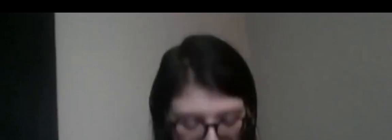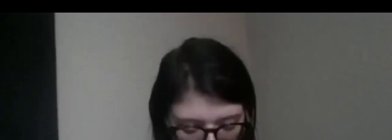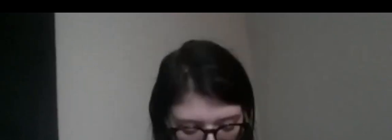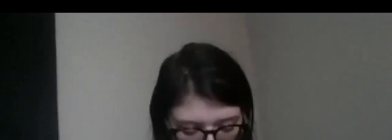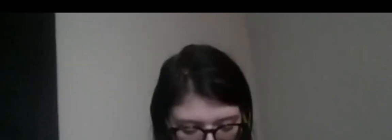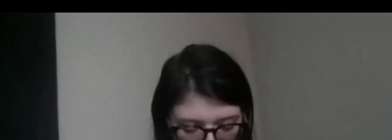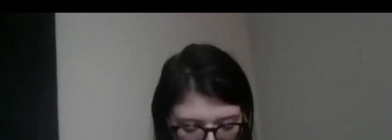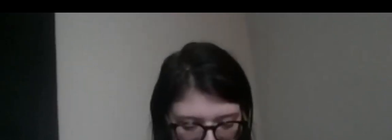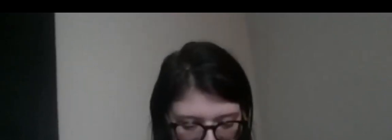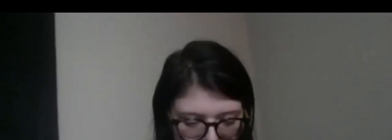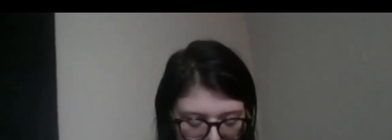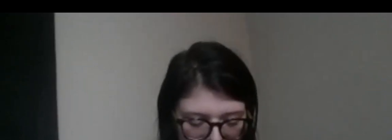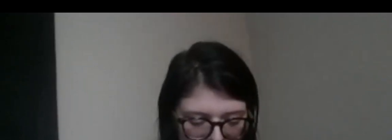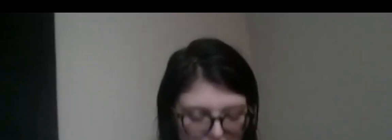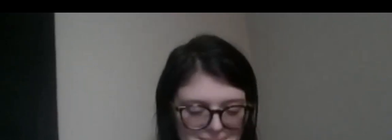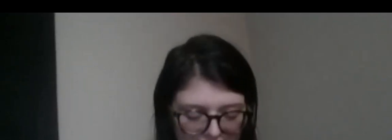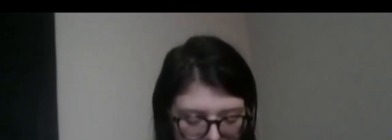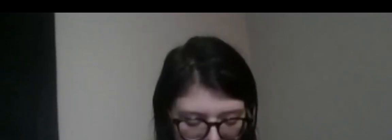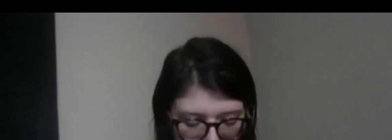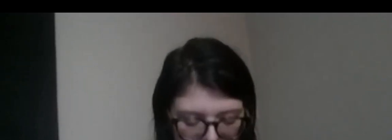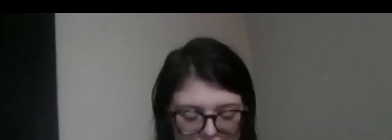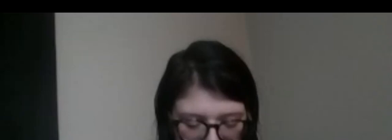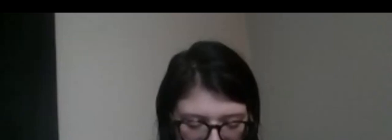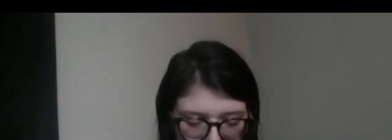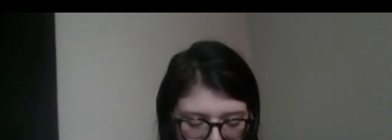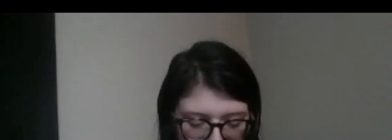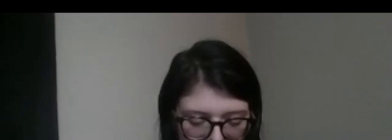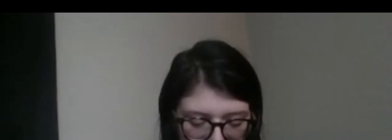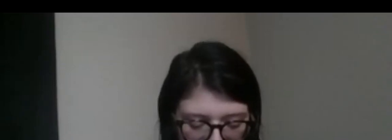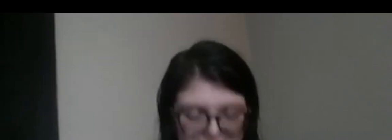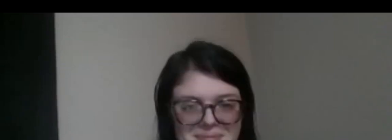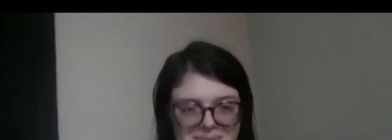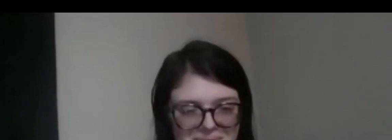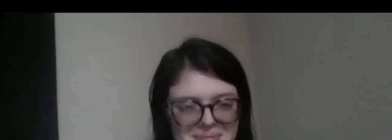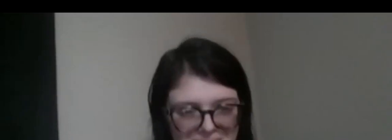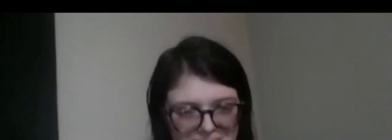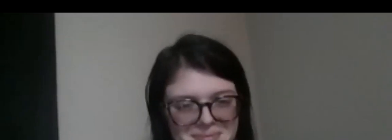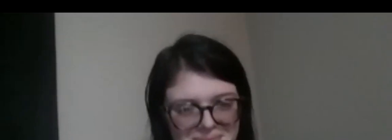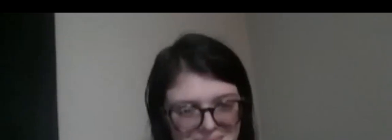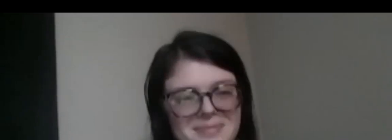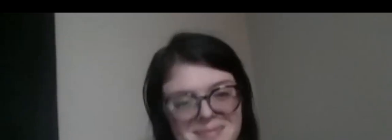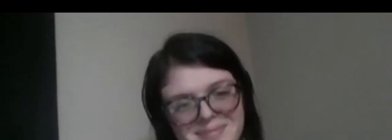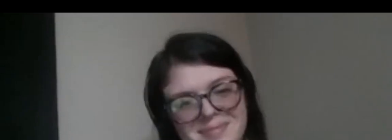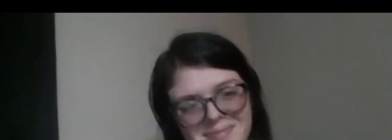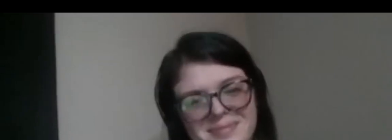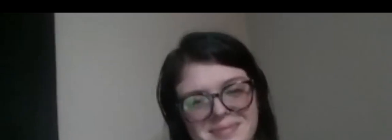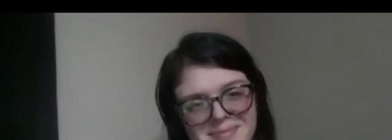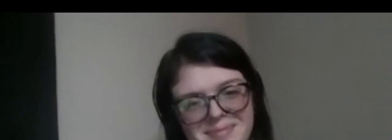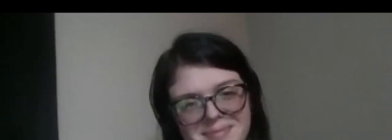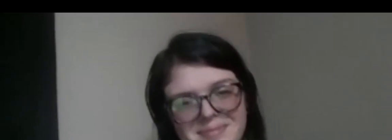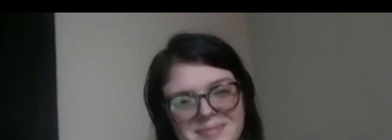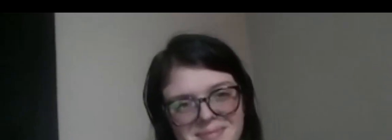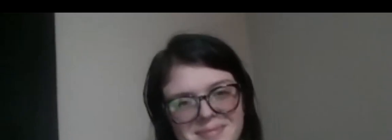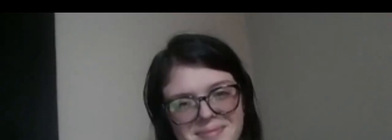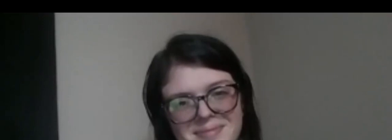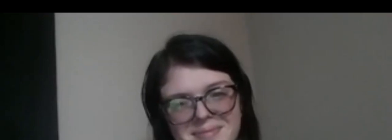guess I will start by my description, which is that I'm a light-skinned Hispanic woman with long, wavy brown hair. I see that someone